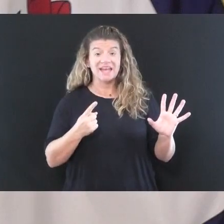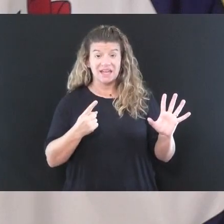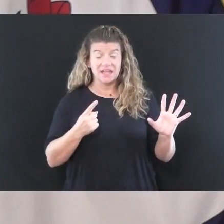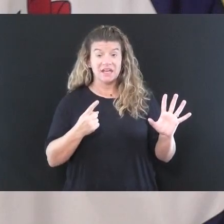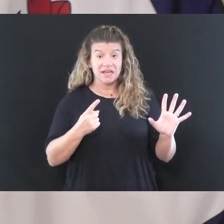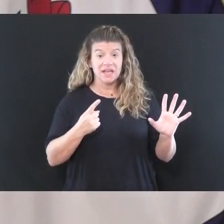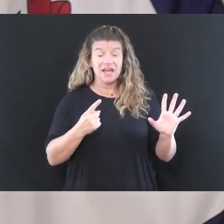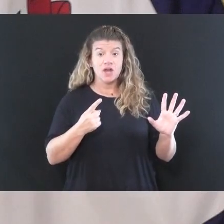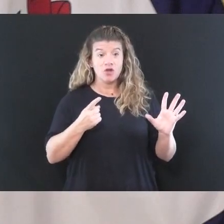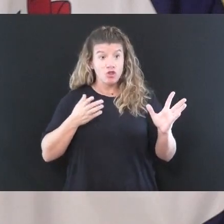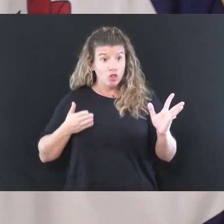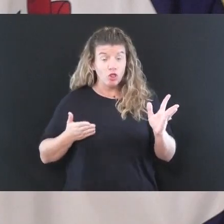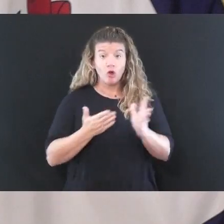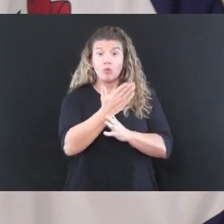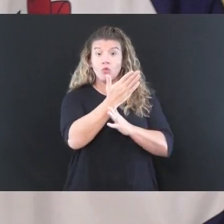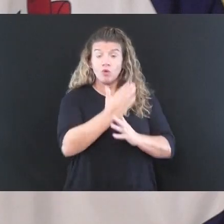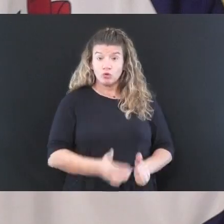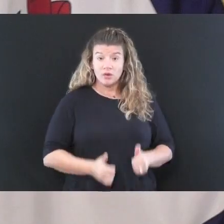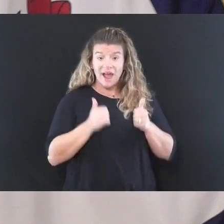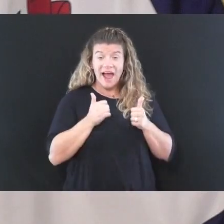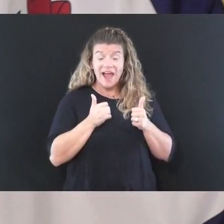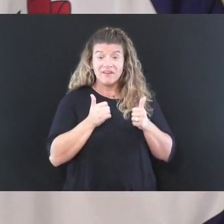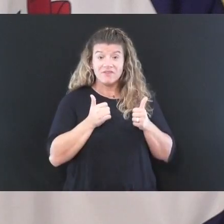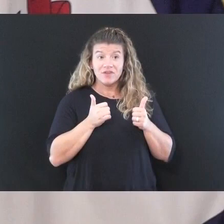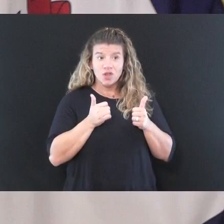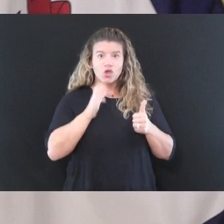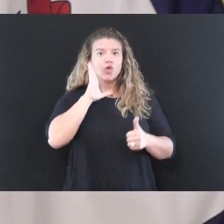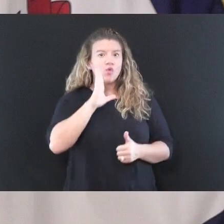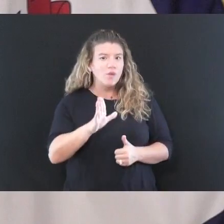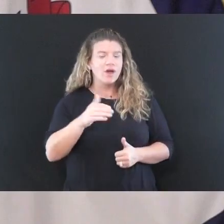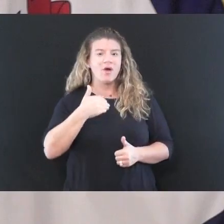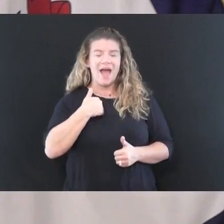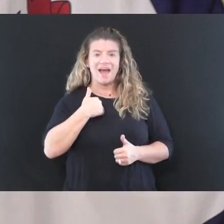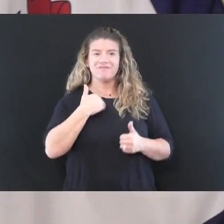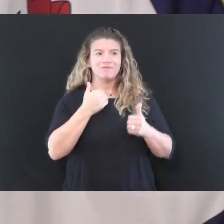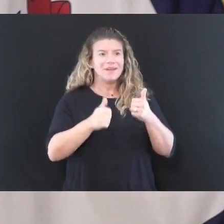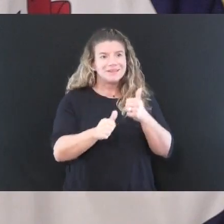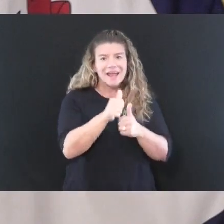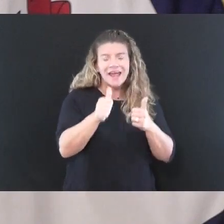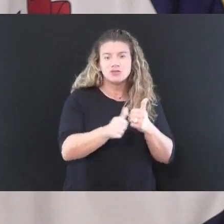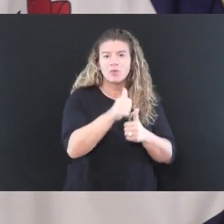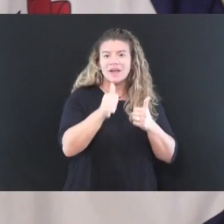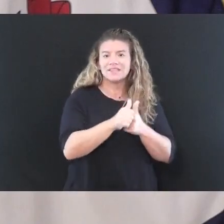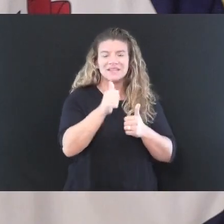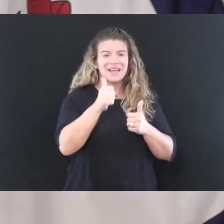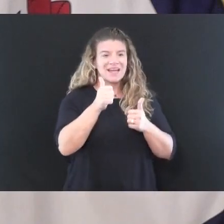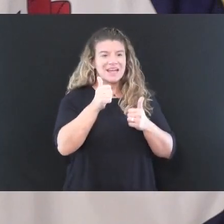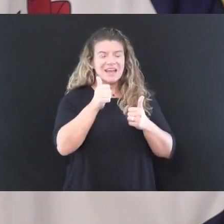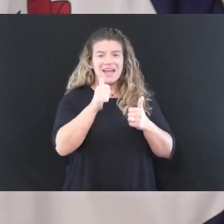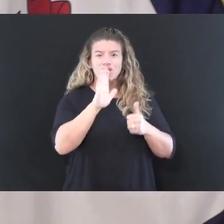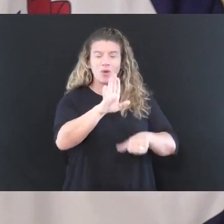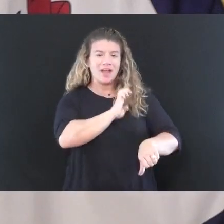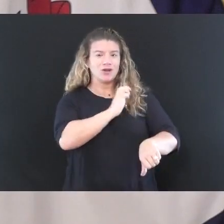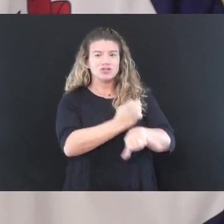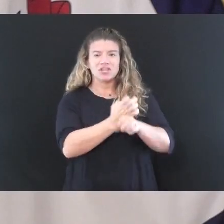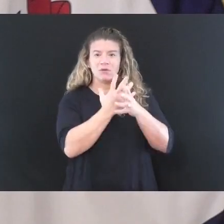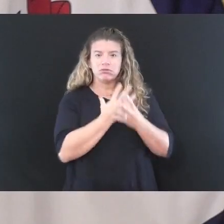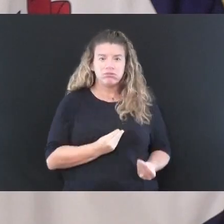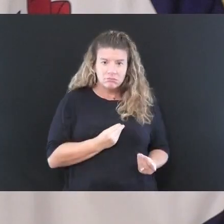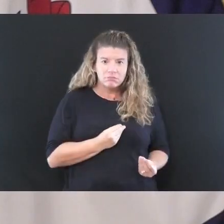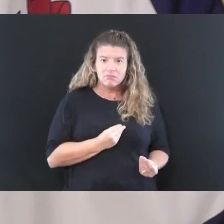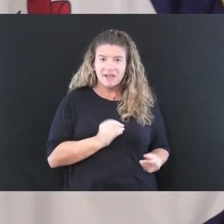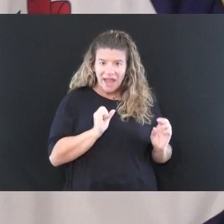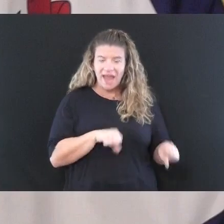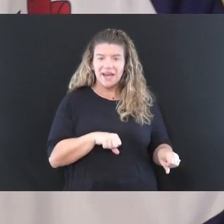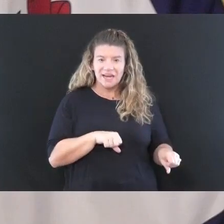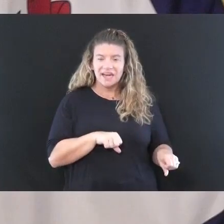way it can be dangerous, it can suck out all of your energies, and